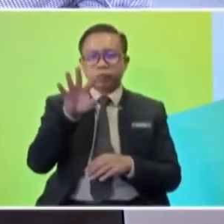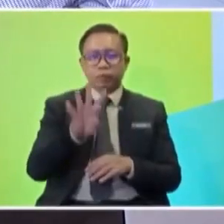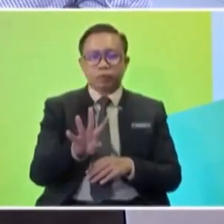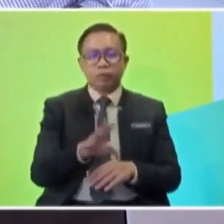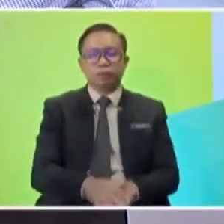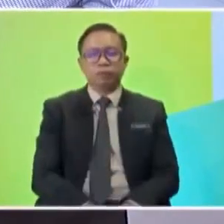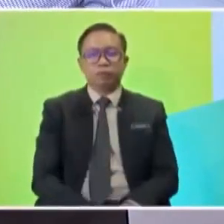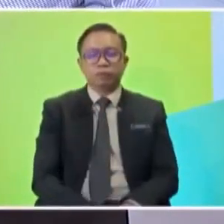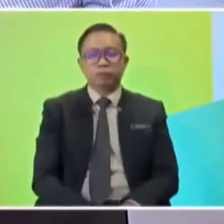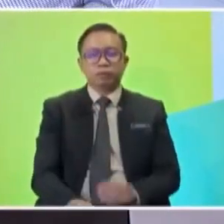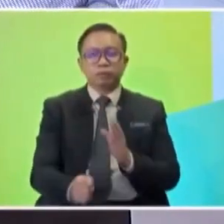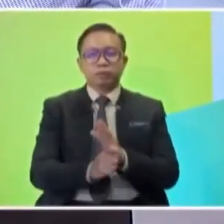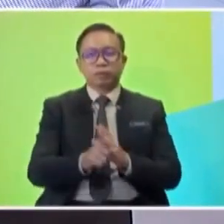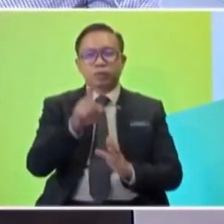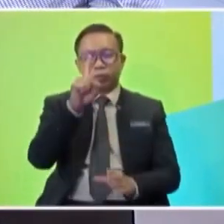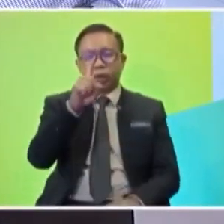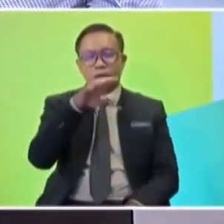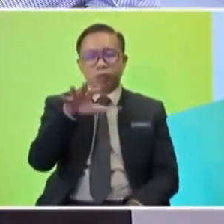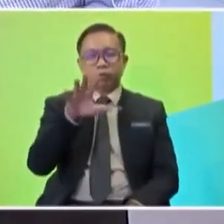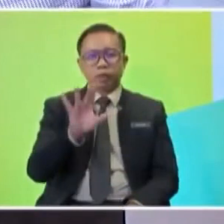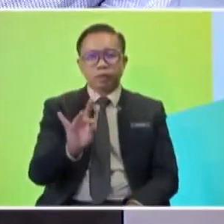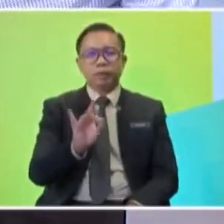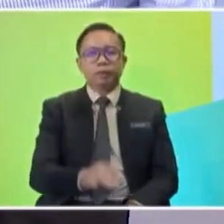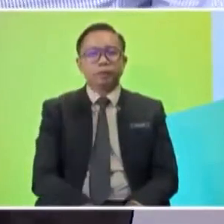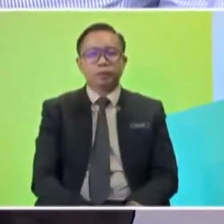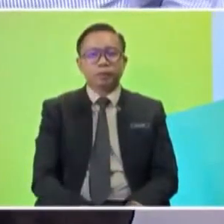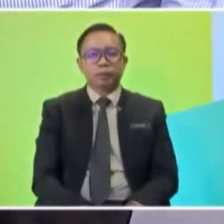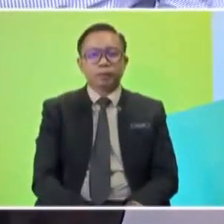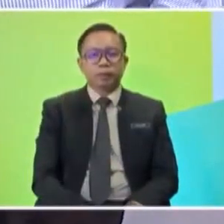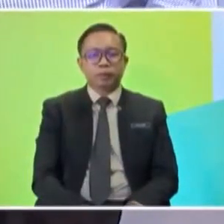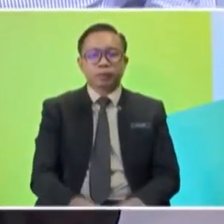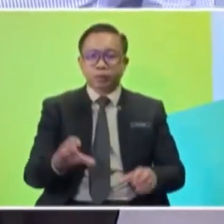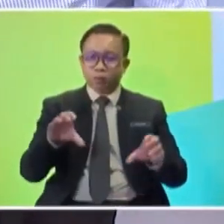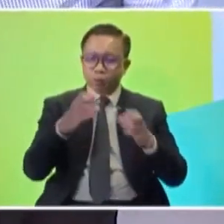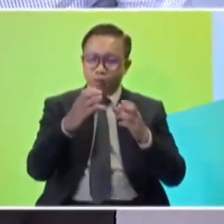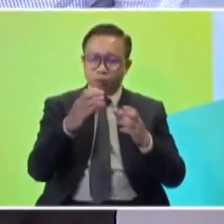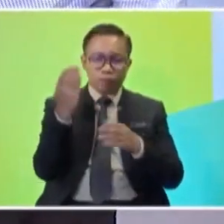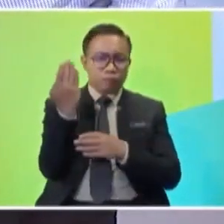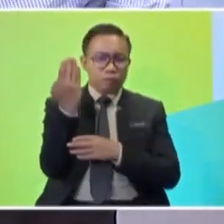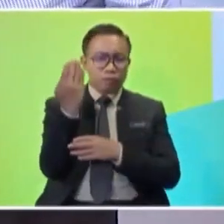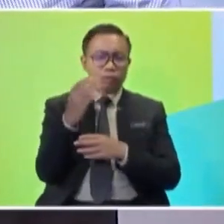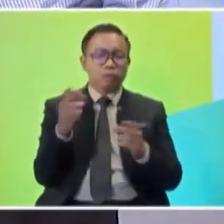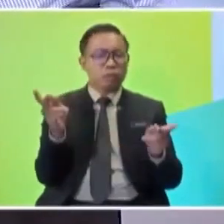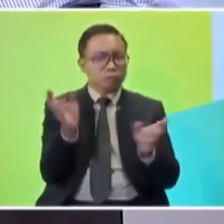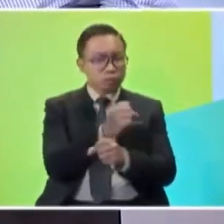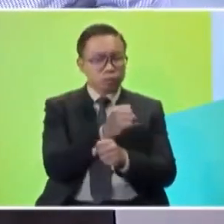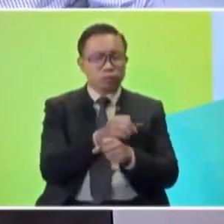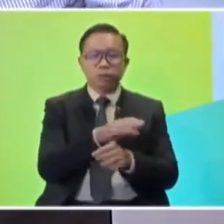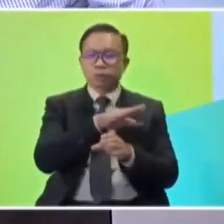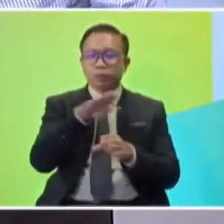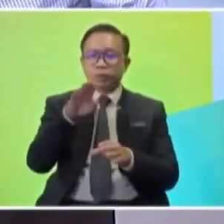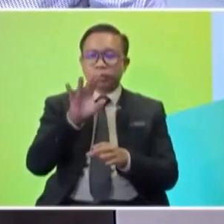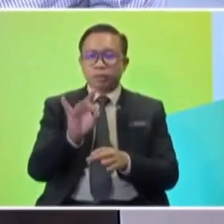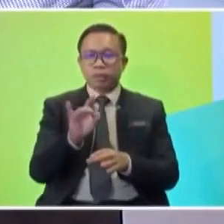5 times 1 over 8. Okay, here I can do simplify. 8 and 8. Divide with 8, I